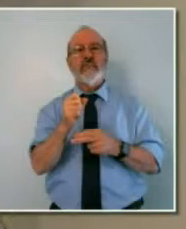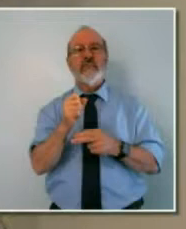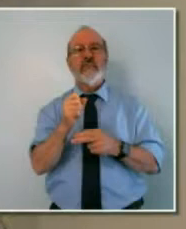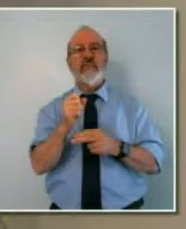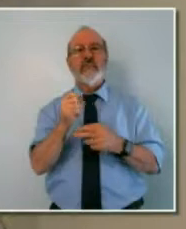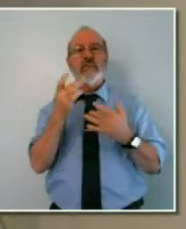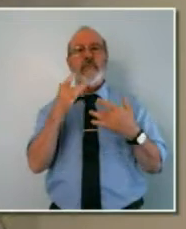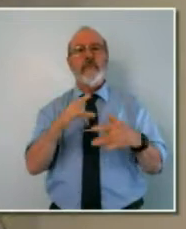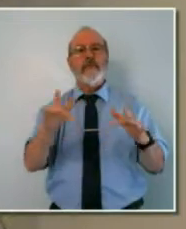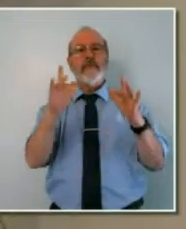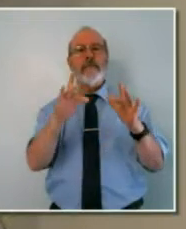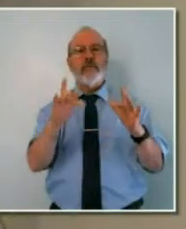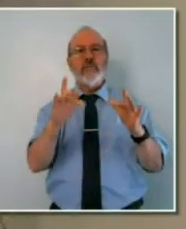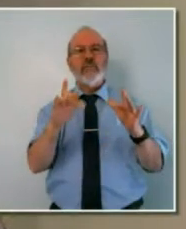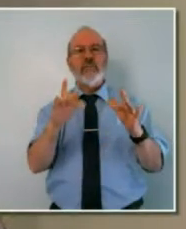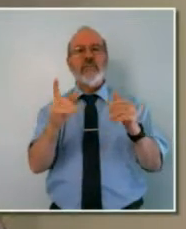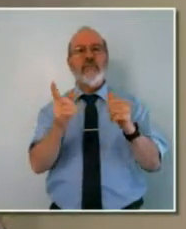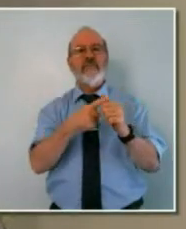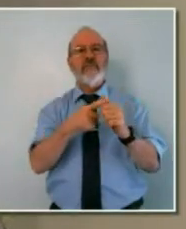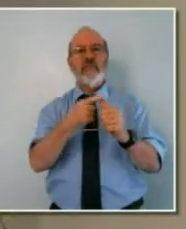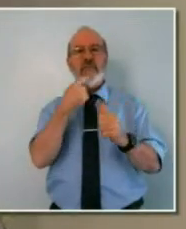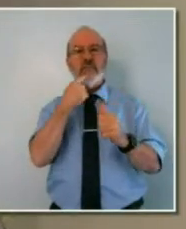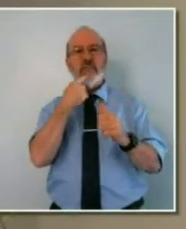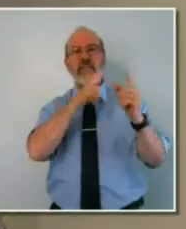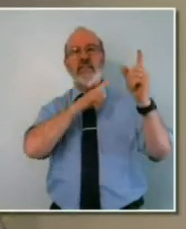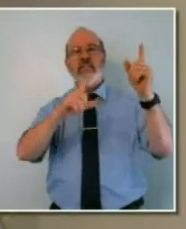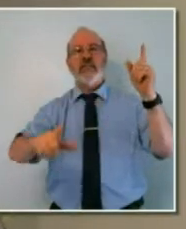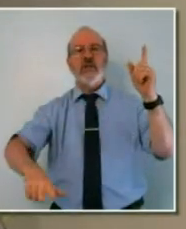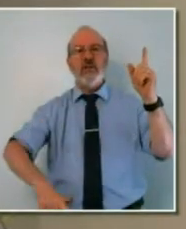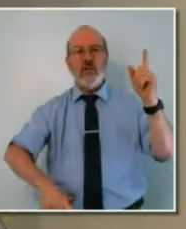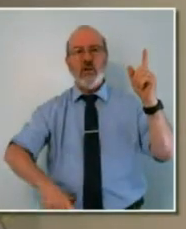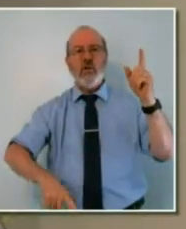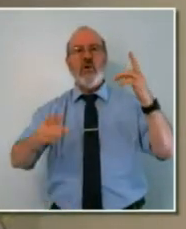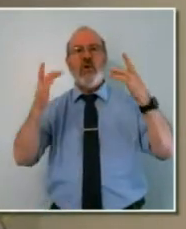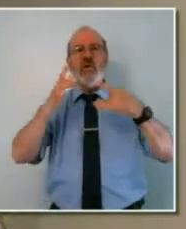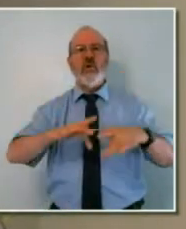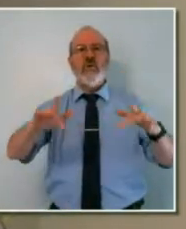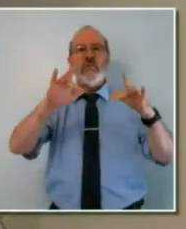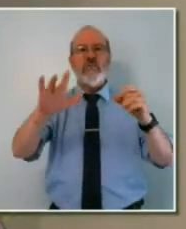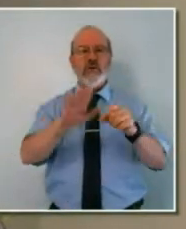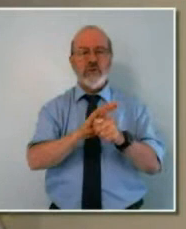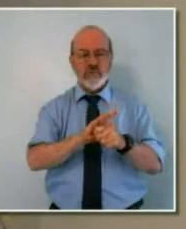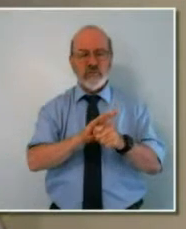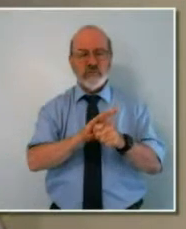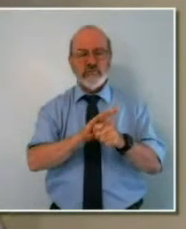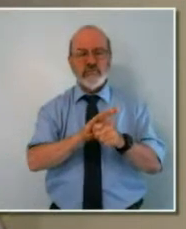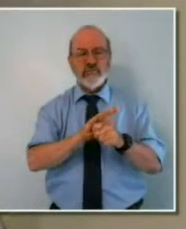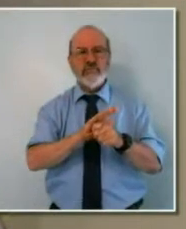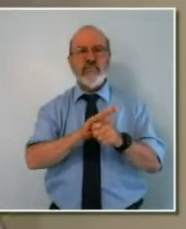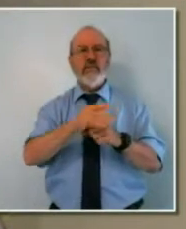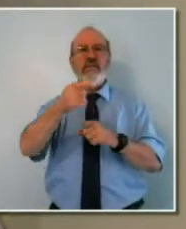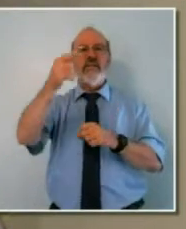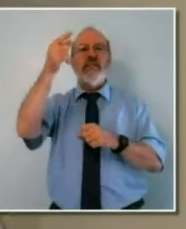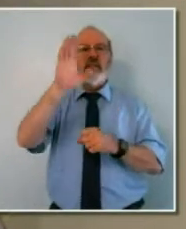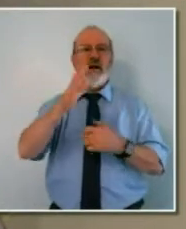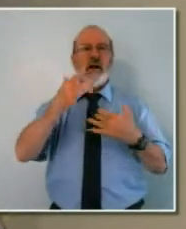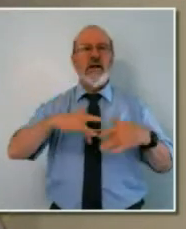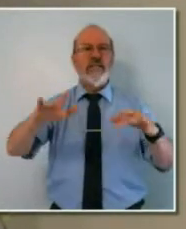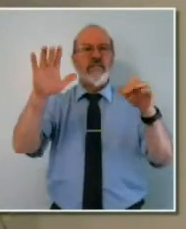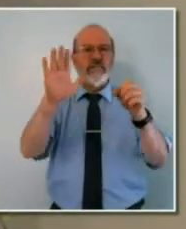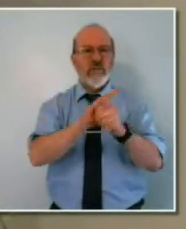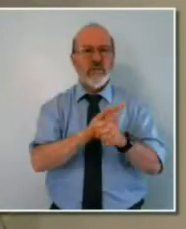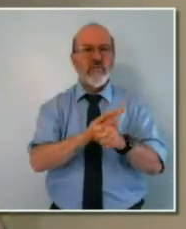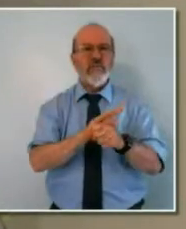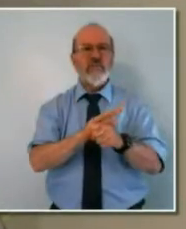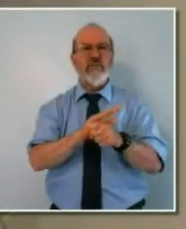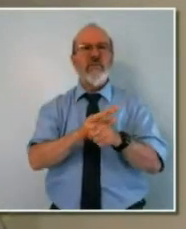mercy. First mention, the Lord merciful. God is merciful. Church, I want you to